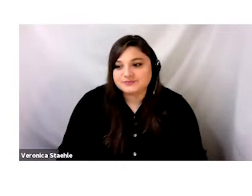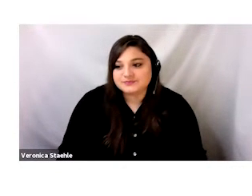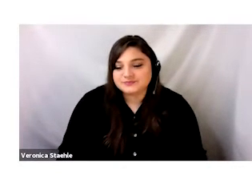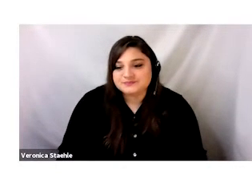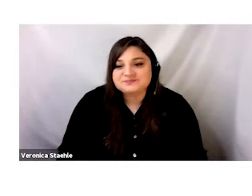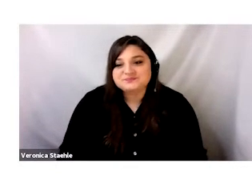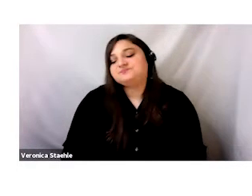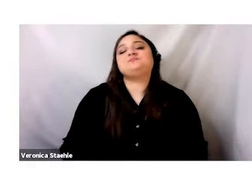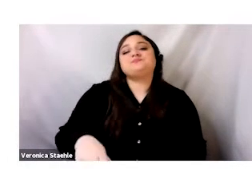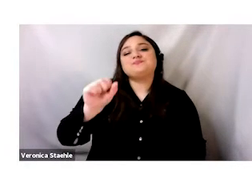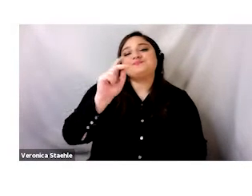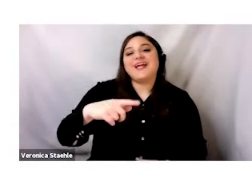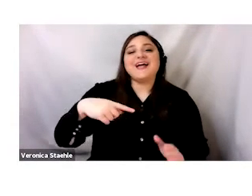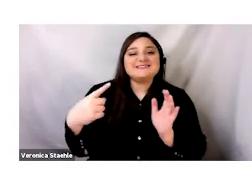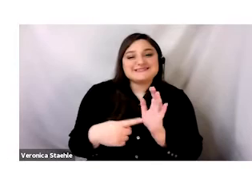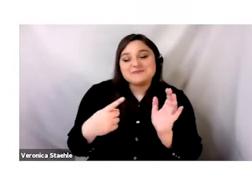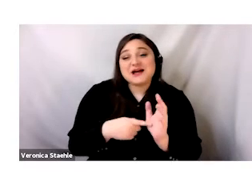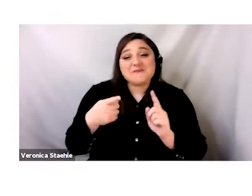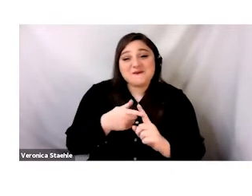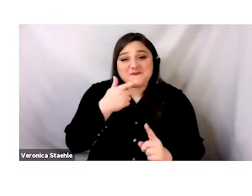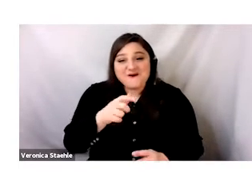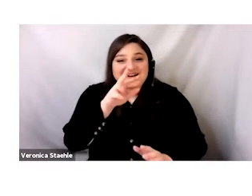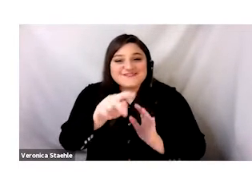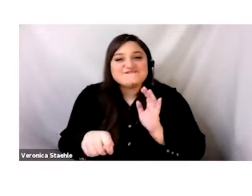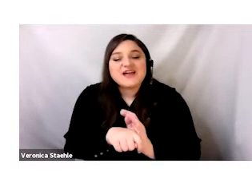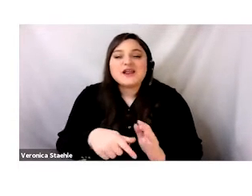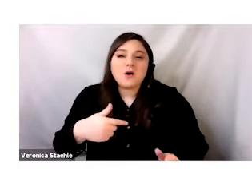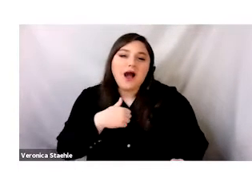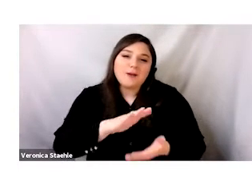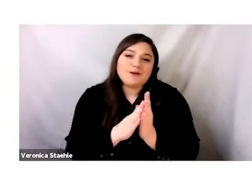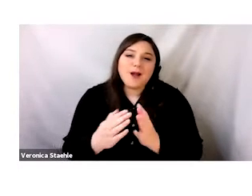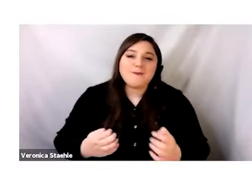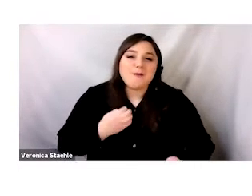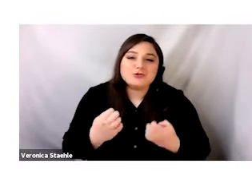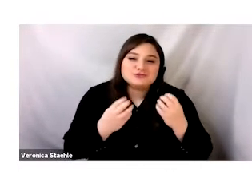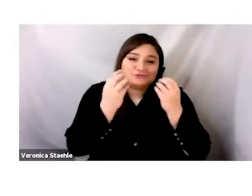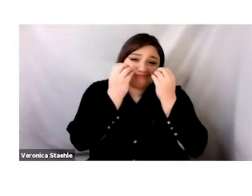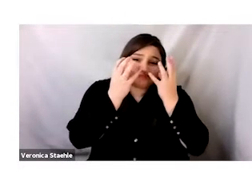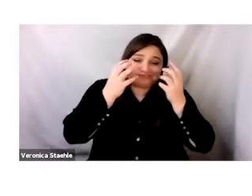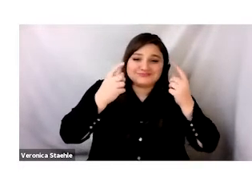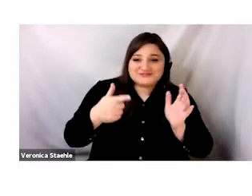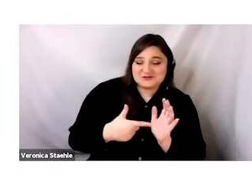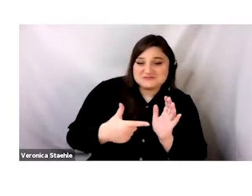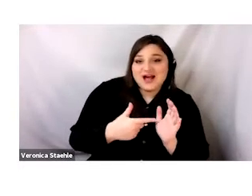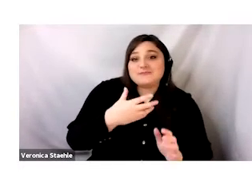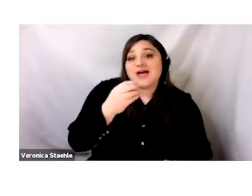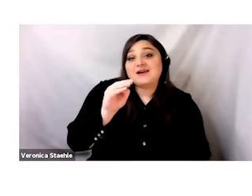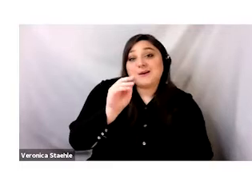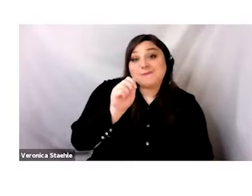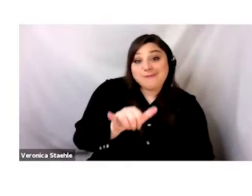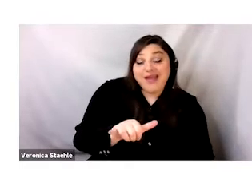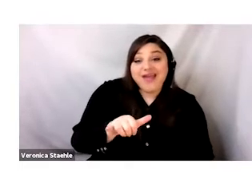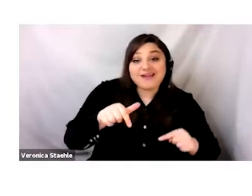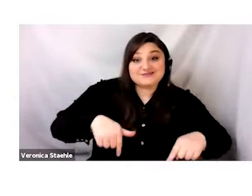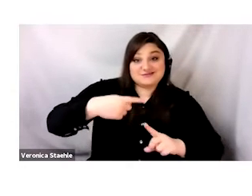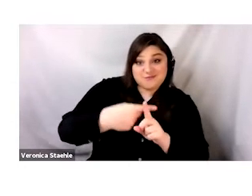sometimes when I watch that video, I get somewhat teary because this month is obviously May, and May 2nd would have been,